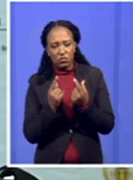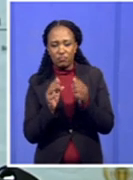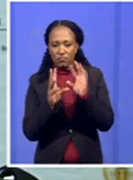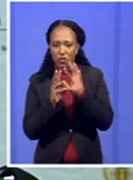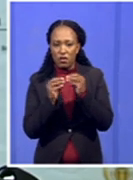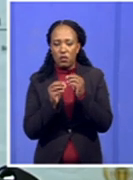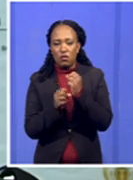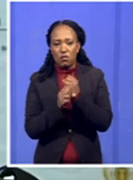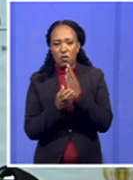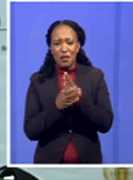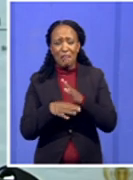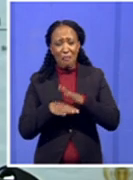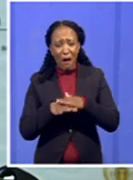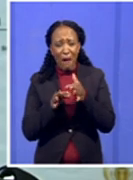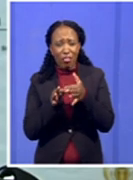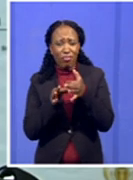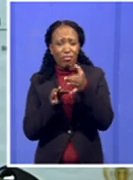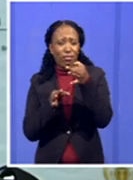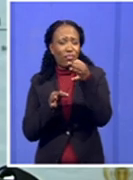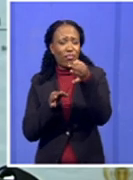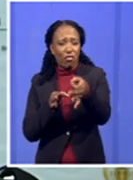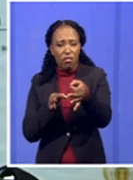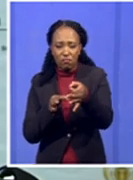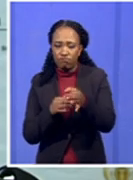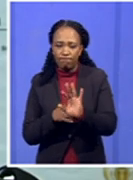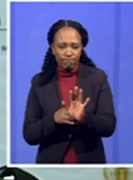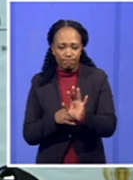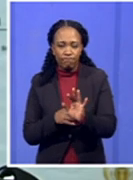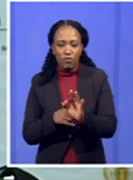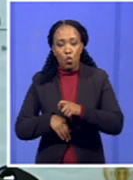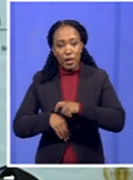not extended any further. So the timelines which we have